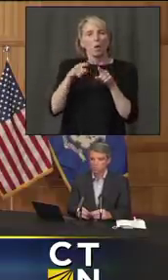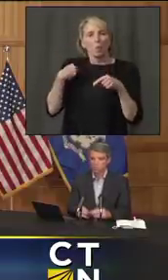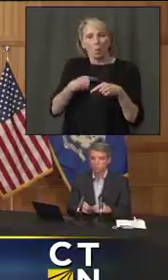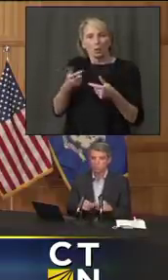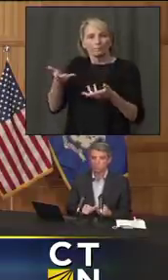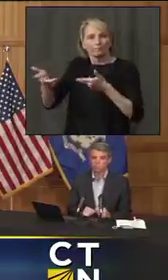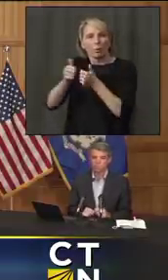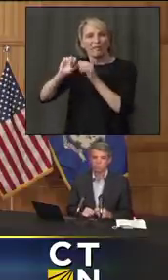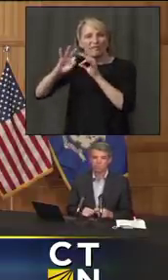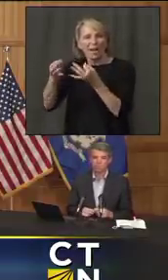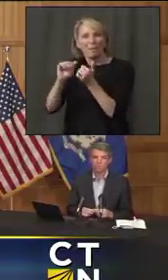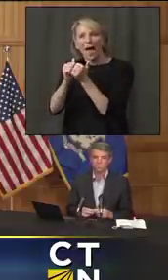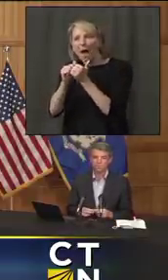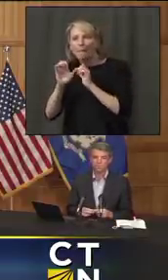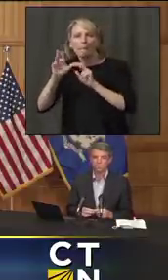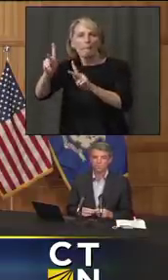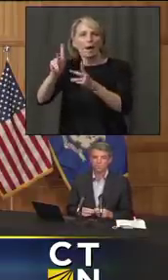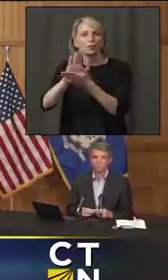Fox 61.